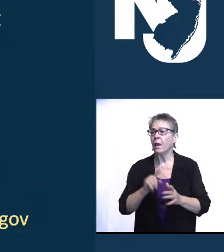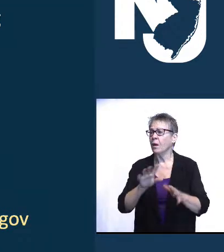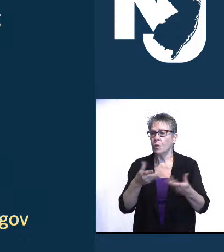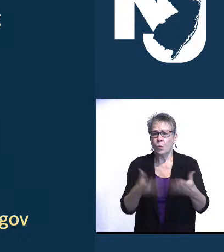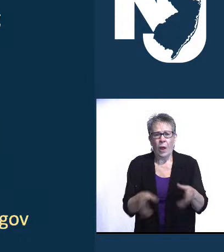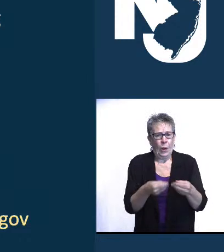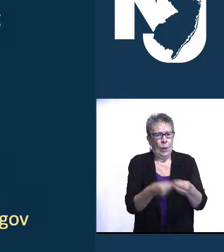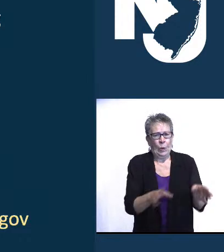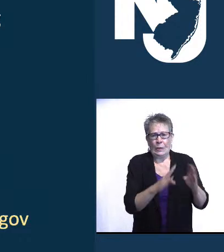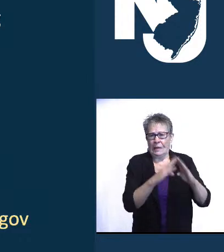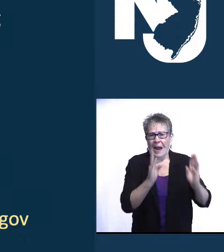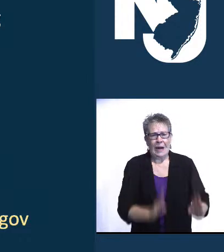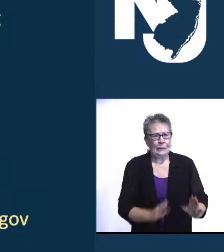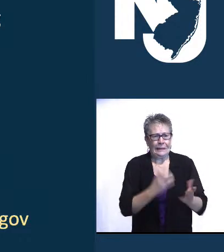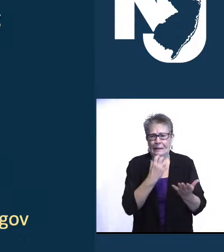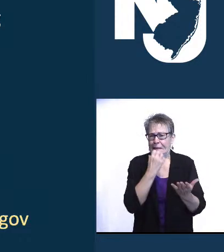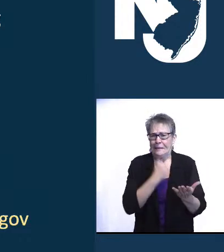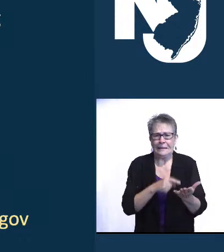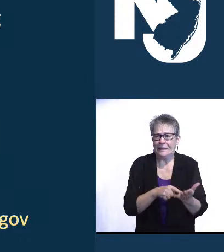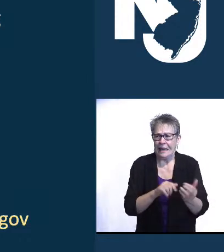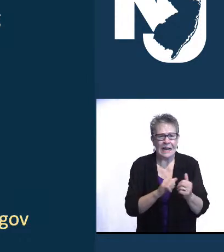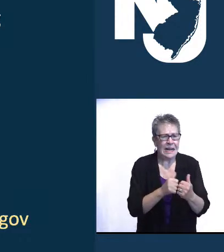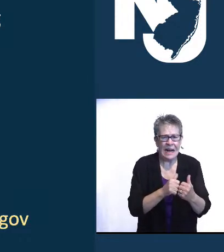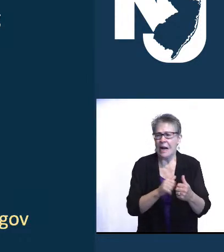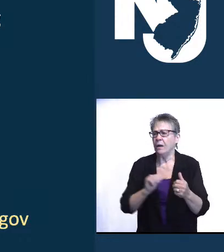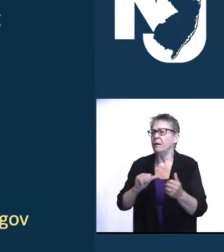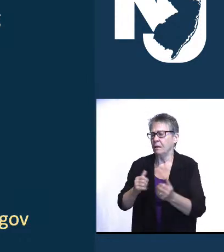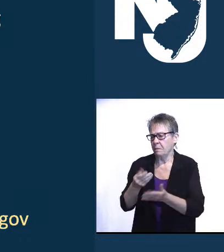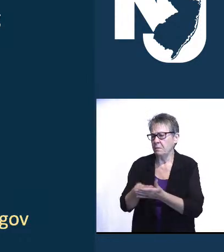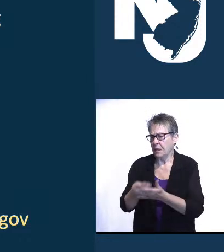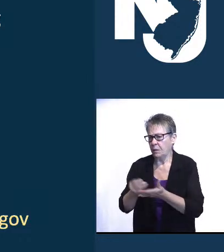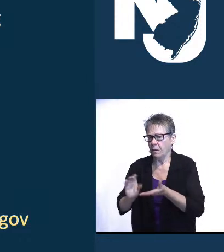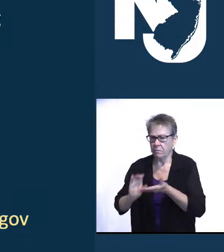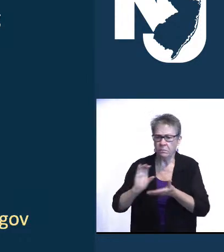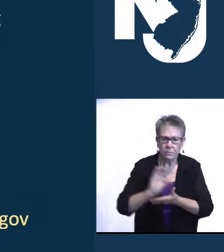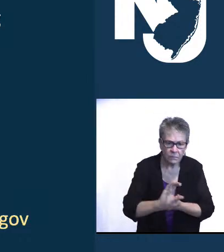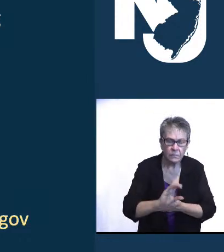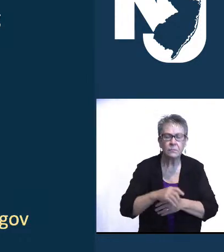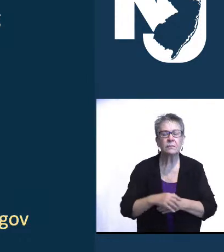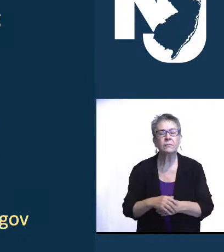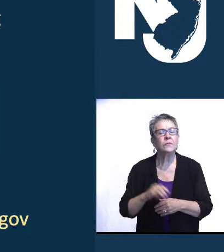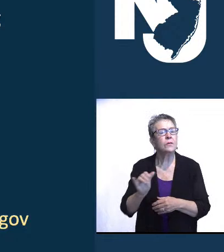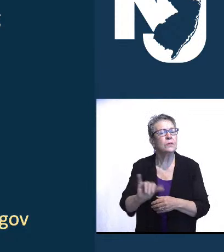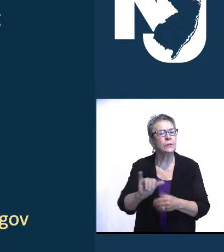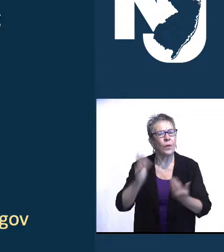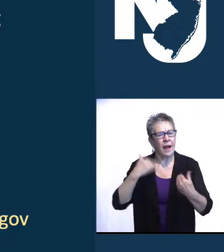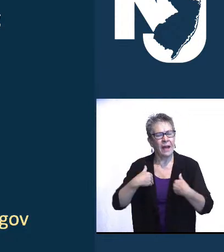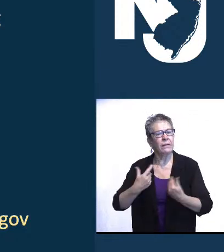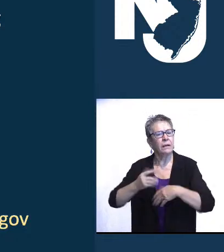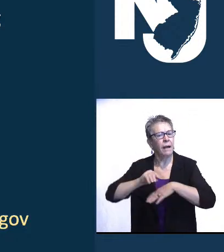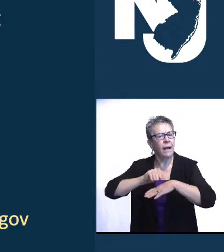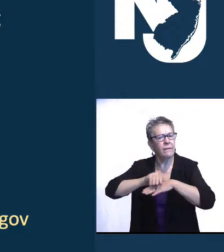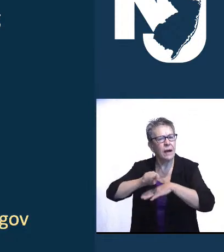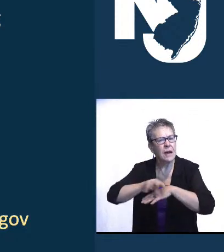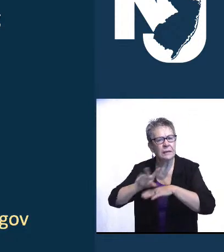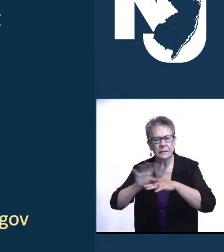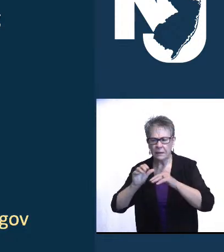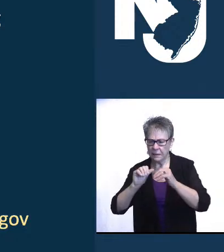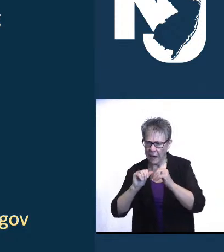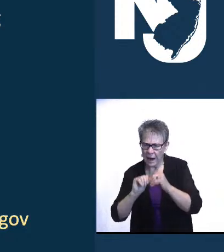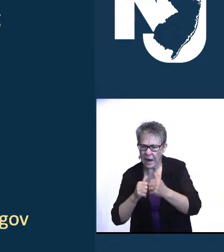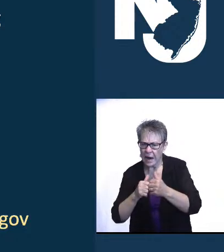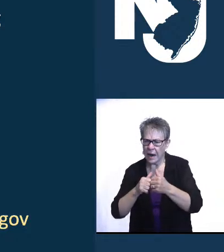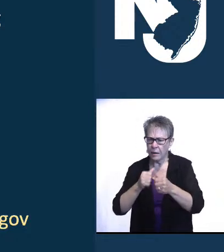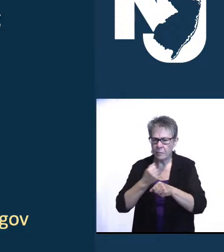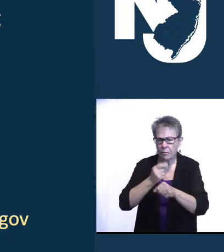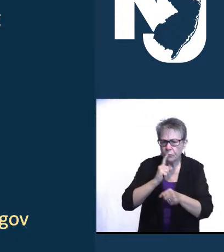housing counseling will also be available to assist homeowners in applying for assistance, as well as guiding them through all